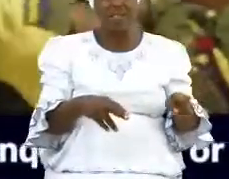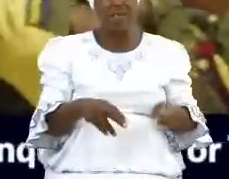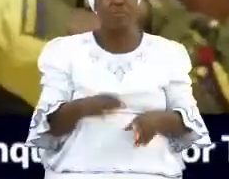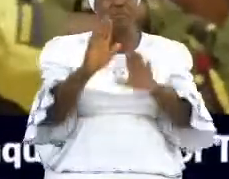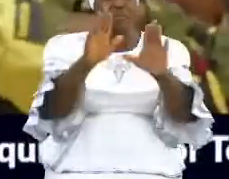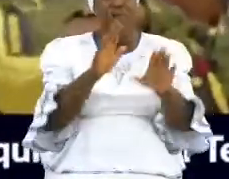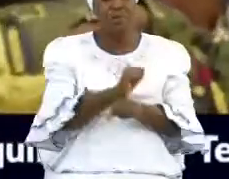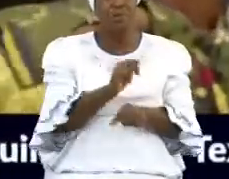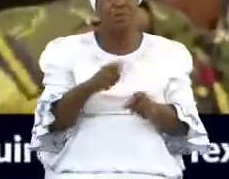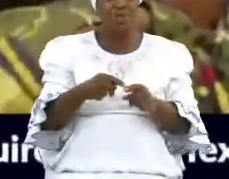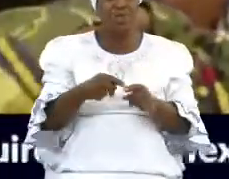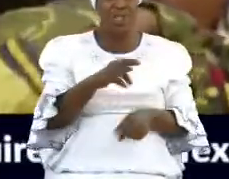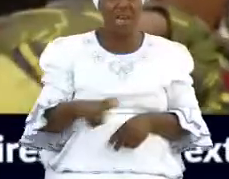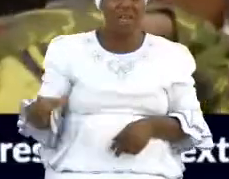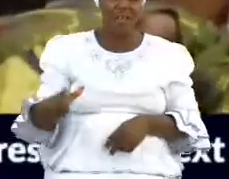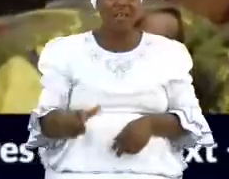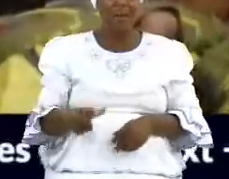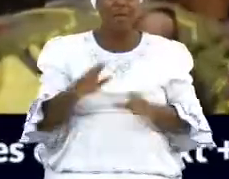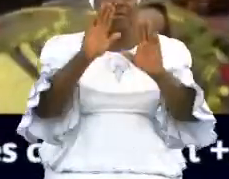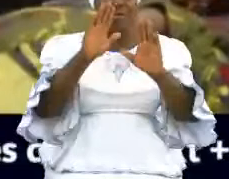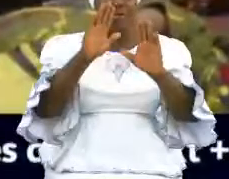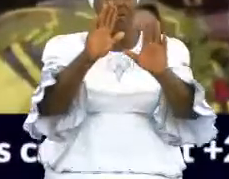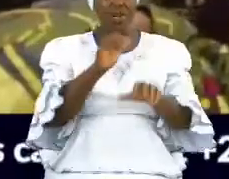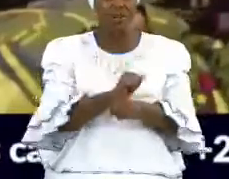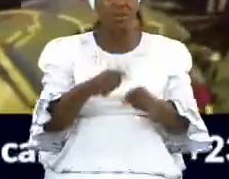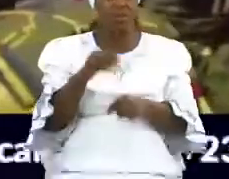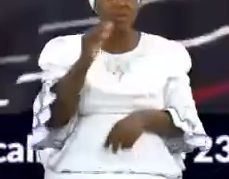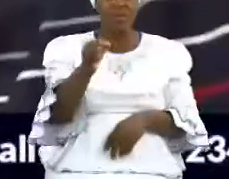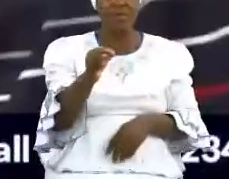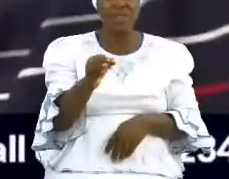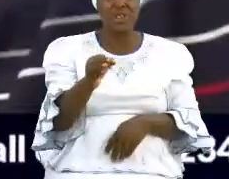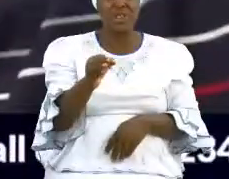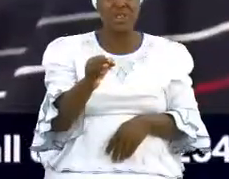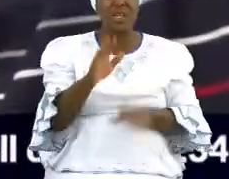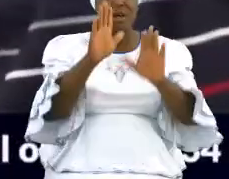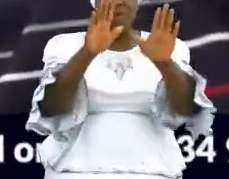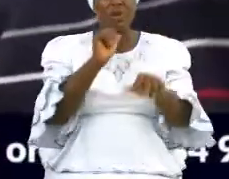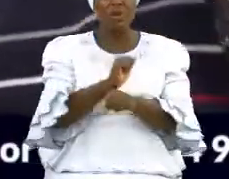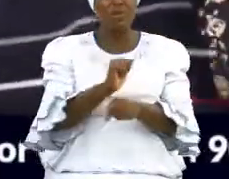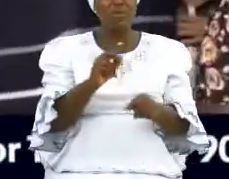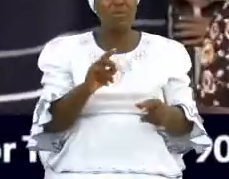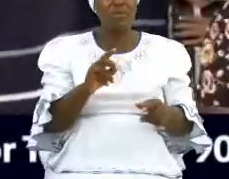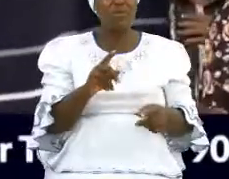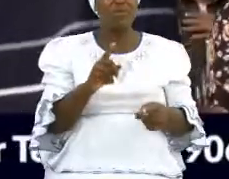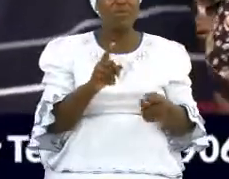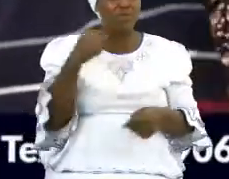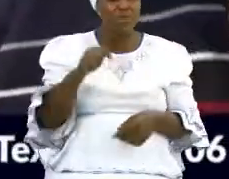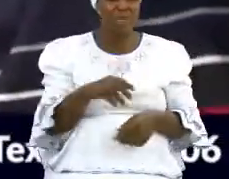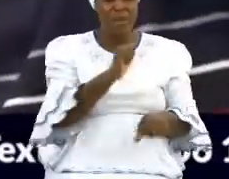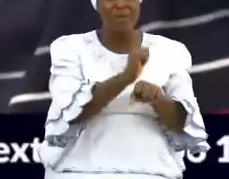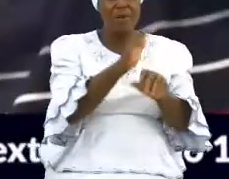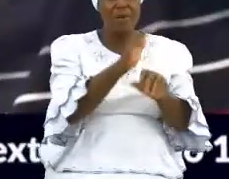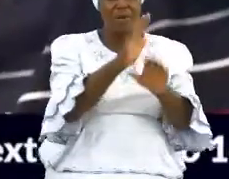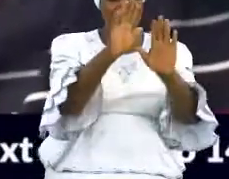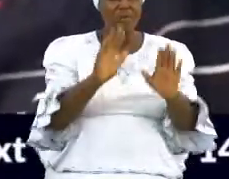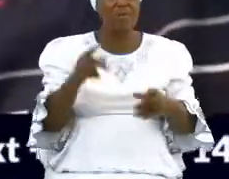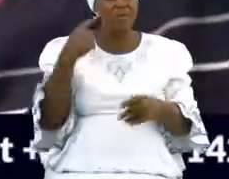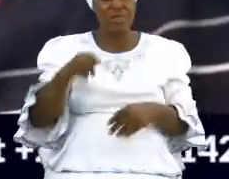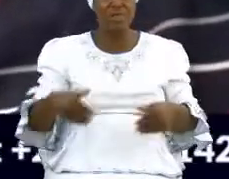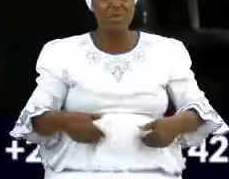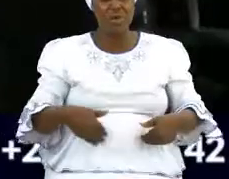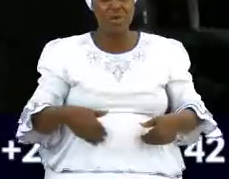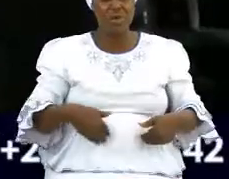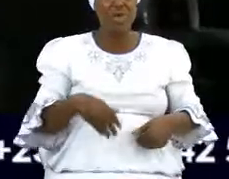left, miracle to the front, miracle for the young, miracle for the old, miracle for